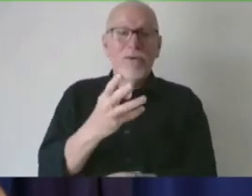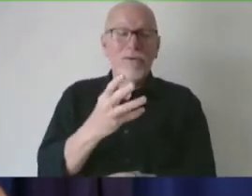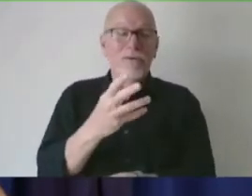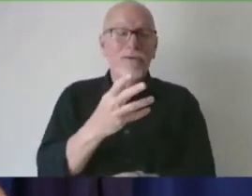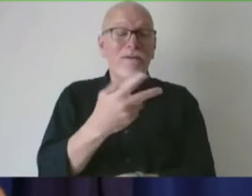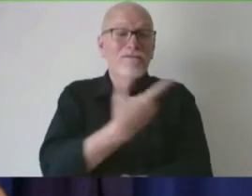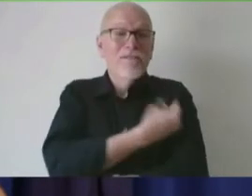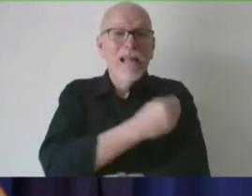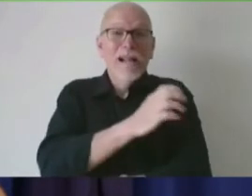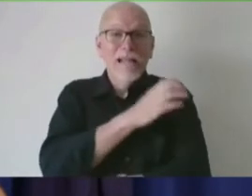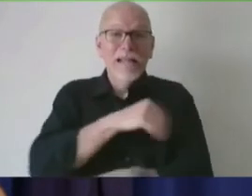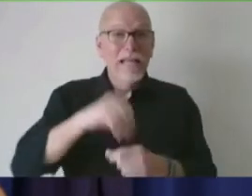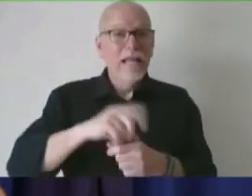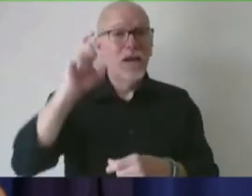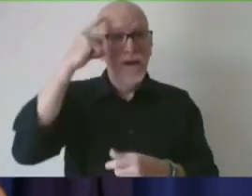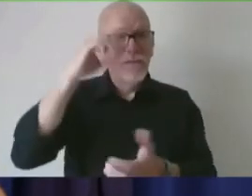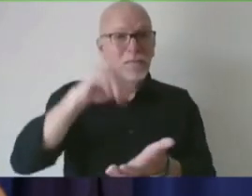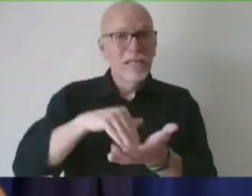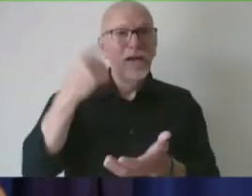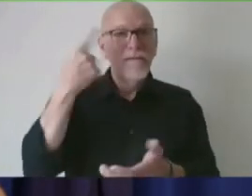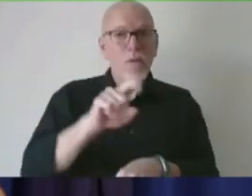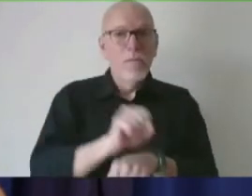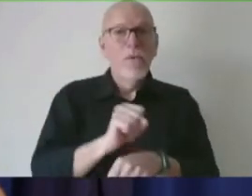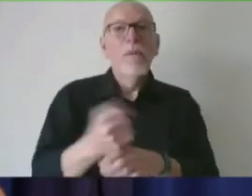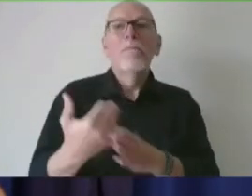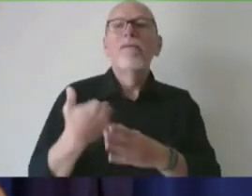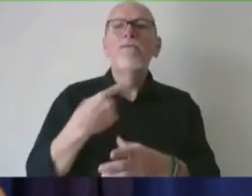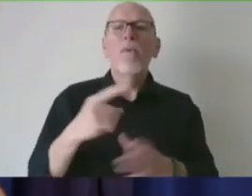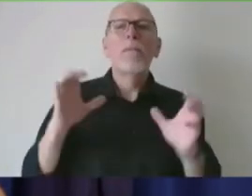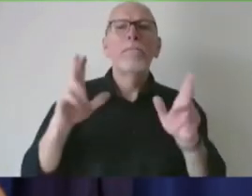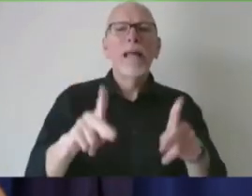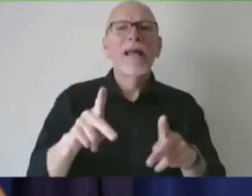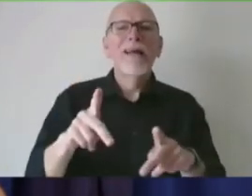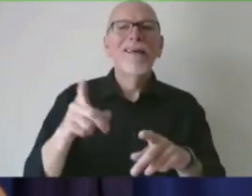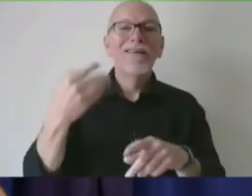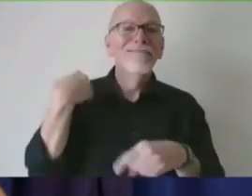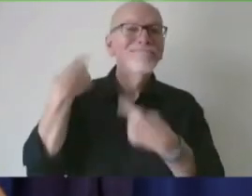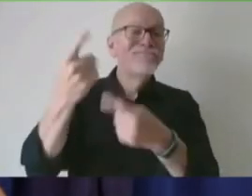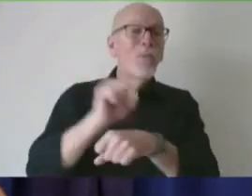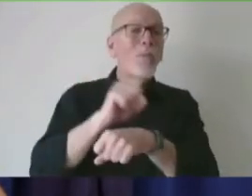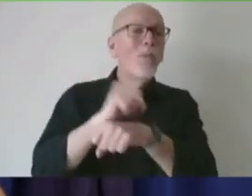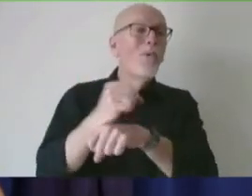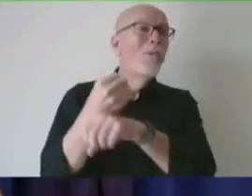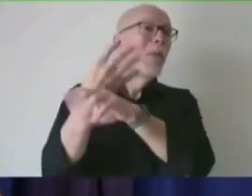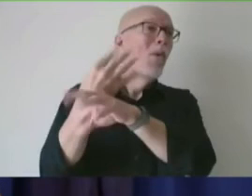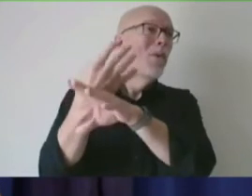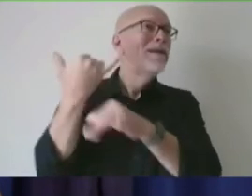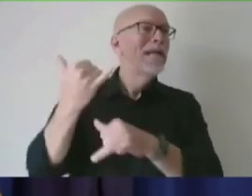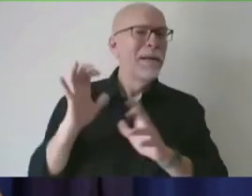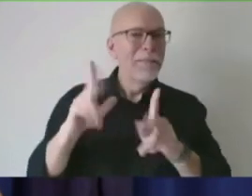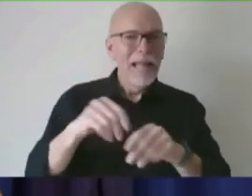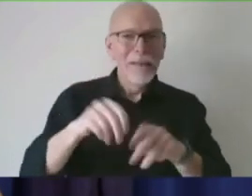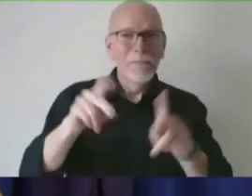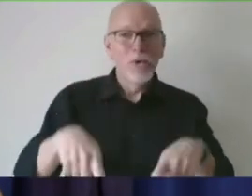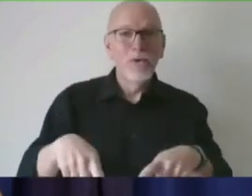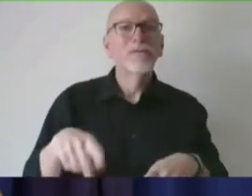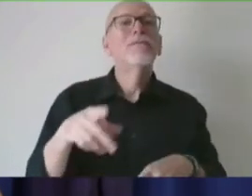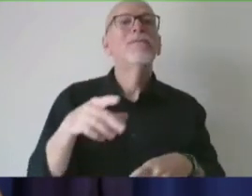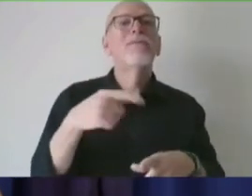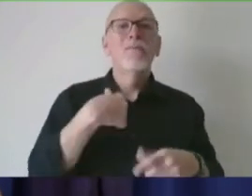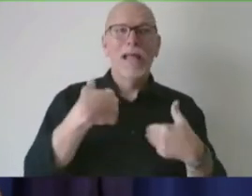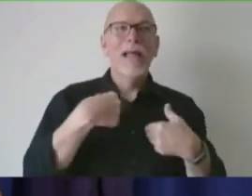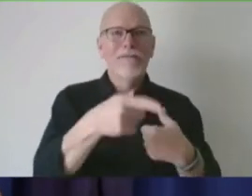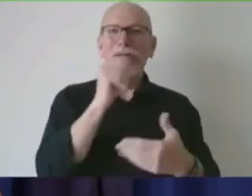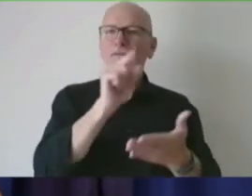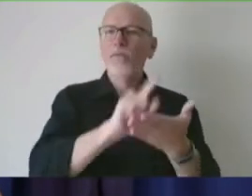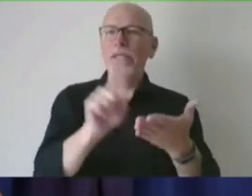center for employees before they came back from working remotely and after they came back, and then continue to be there weekly,